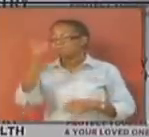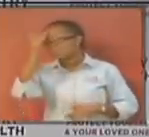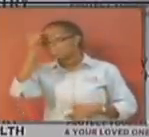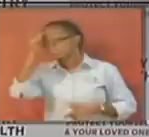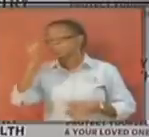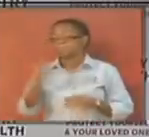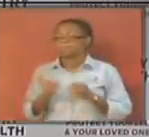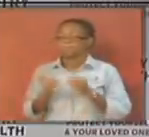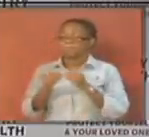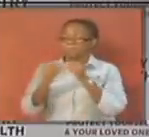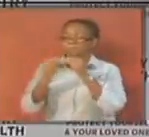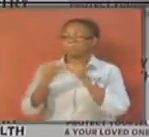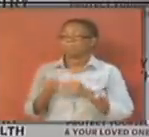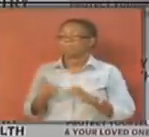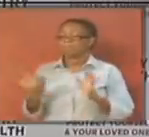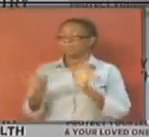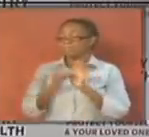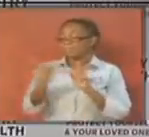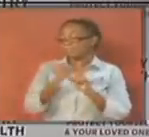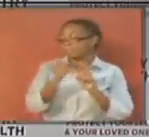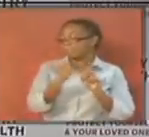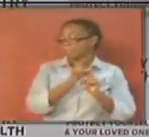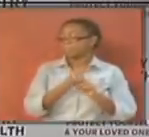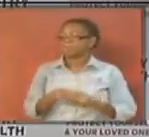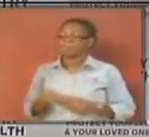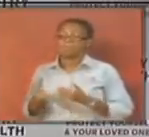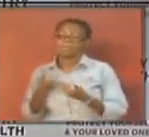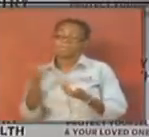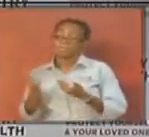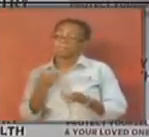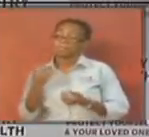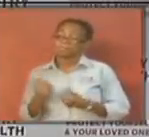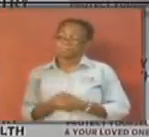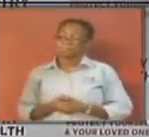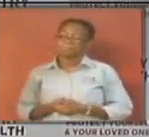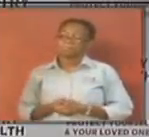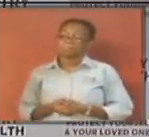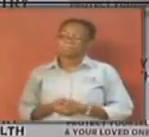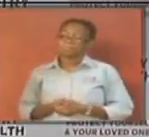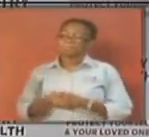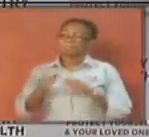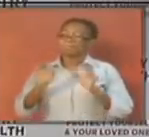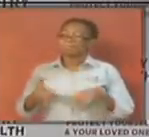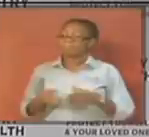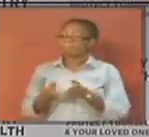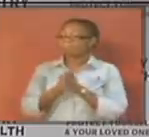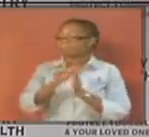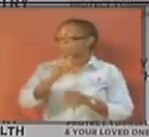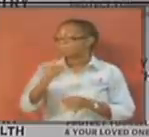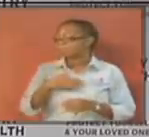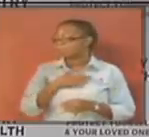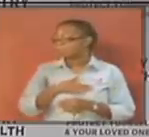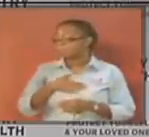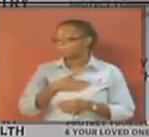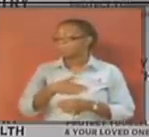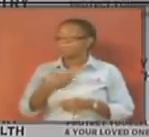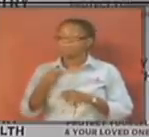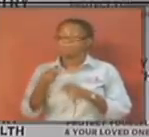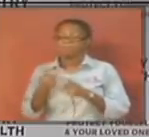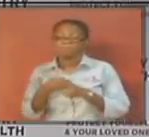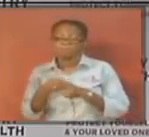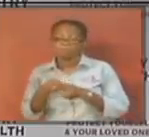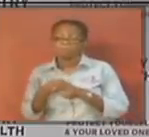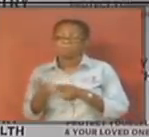please keep your questions brief. Sometimes we get a comment with a question. We just want to give as many people a chance to